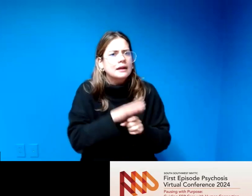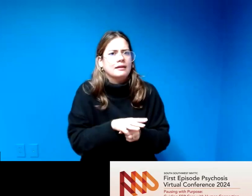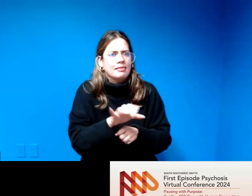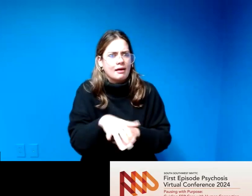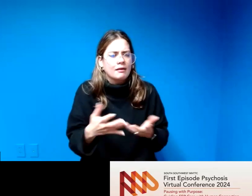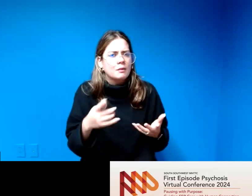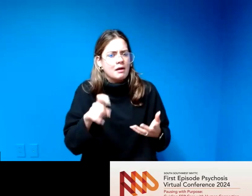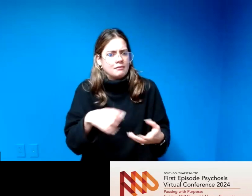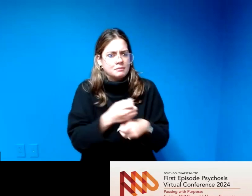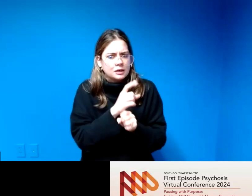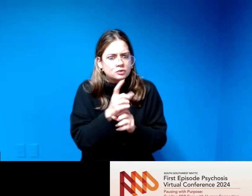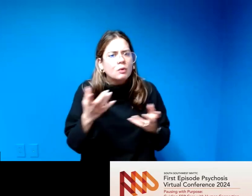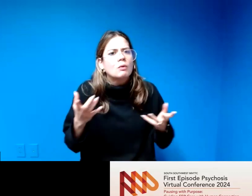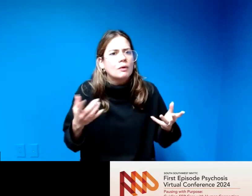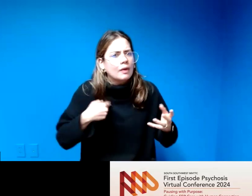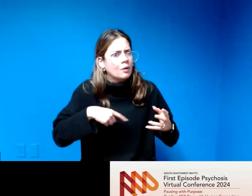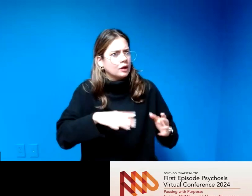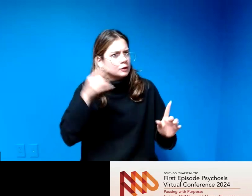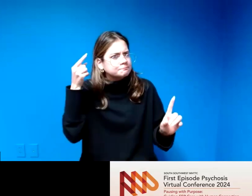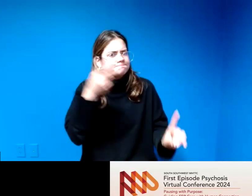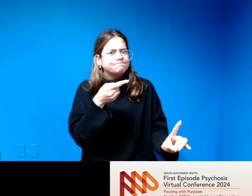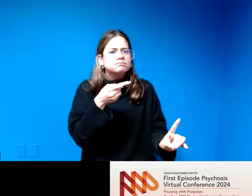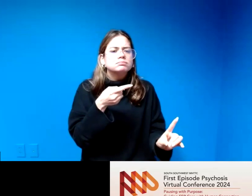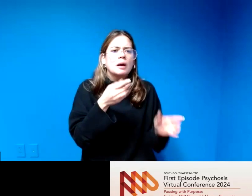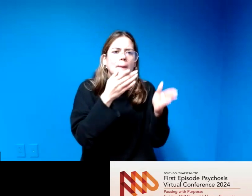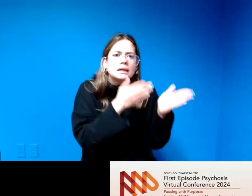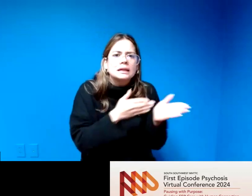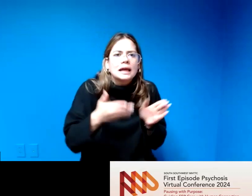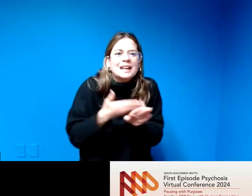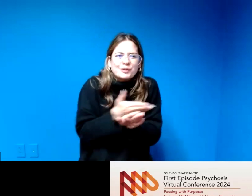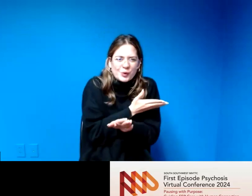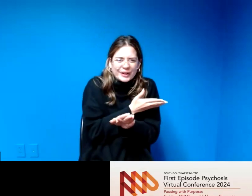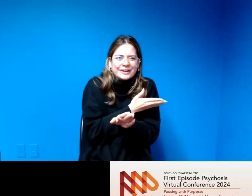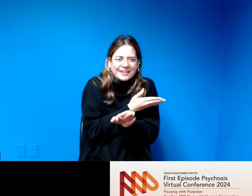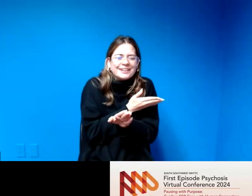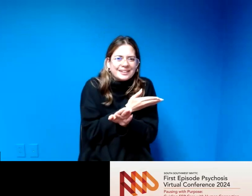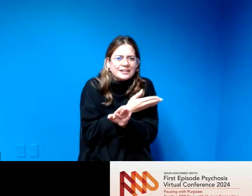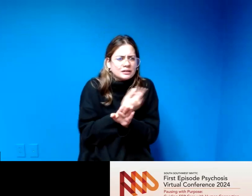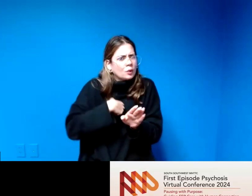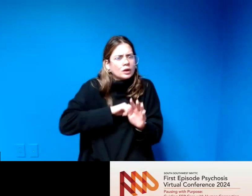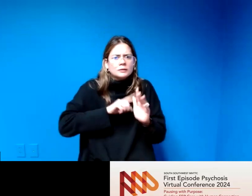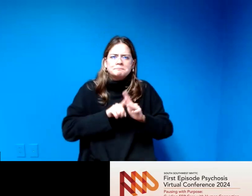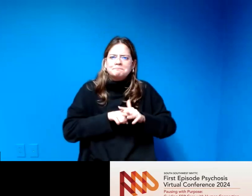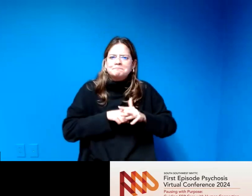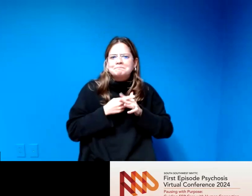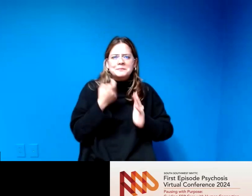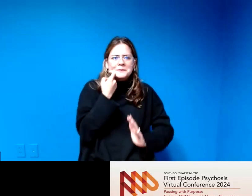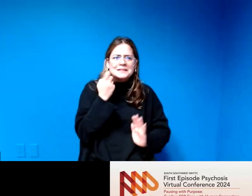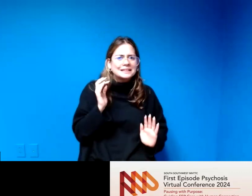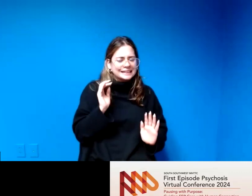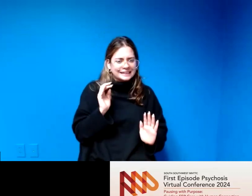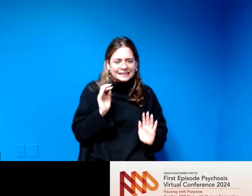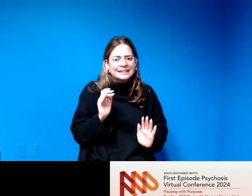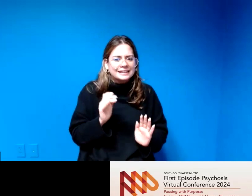we are very intentional, again, about planning ahead. And we're just beginning. Just to let you know, we actually have a